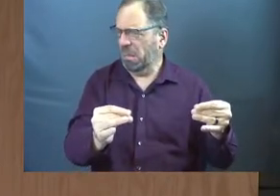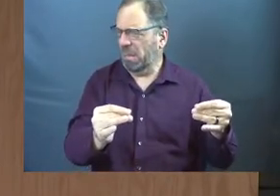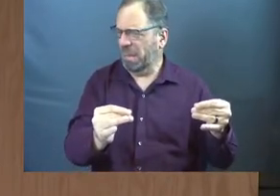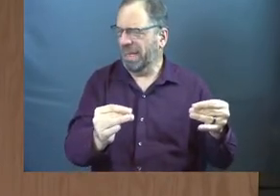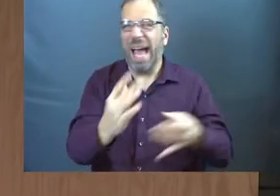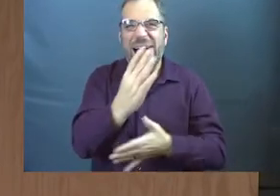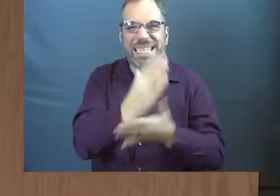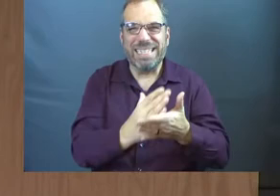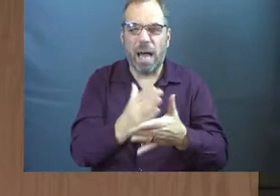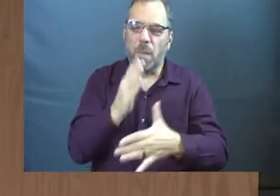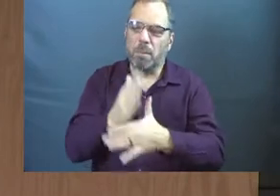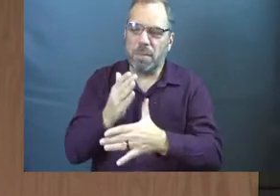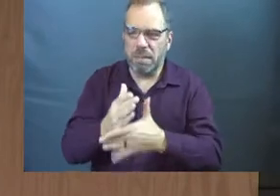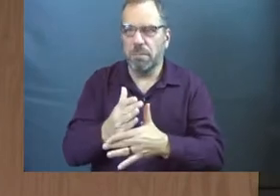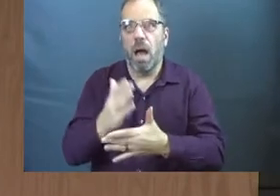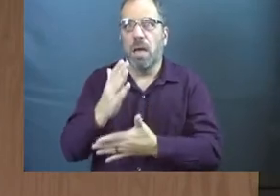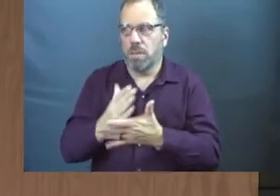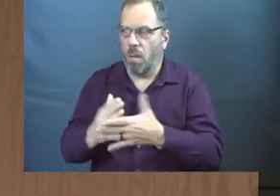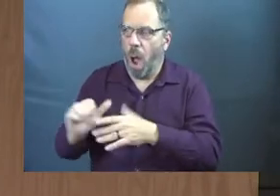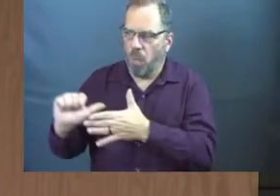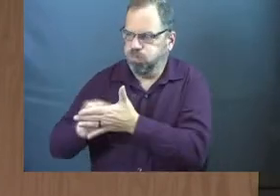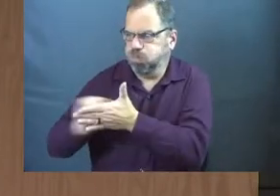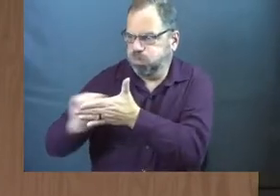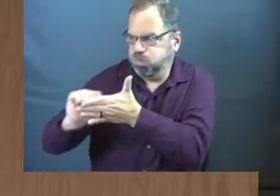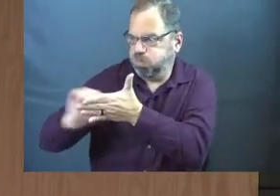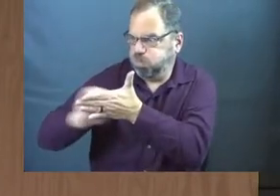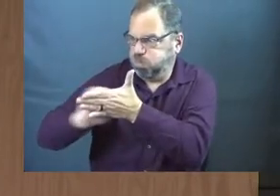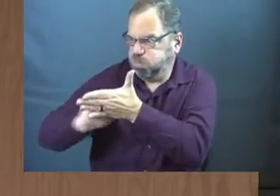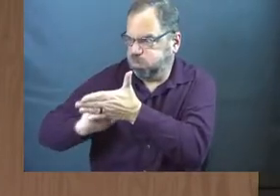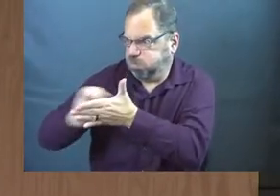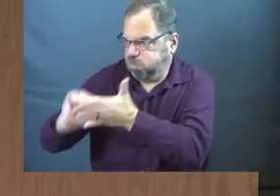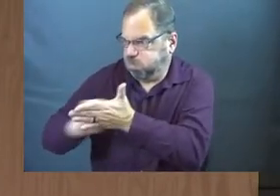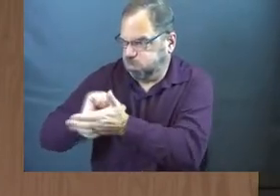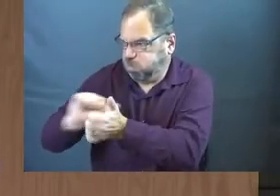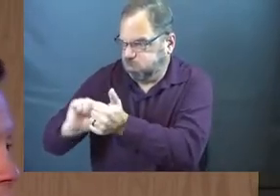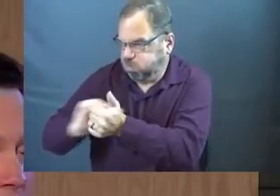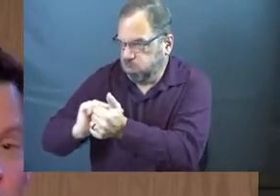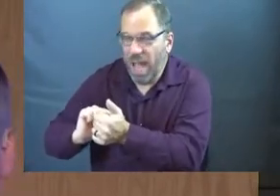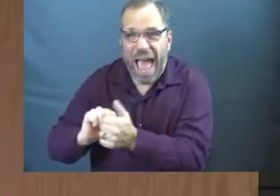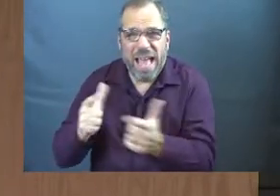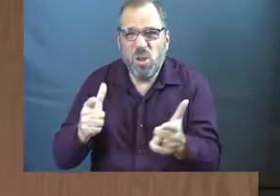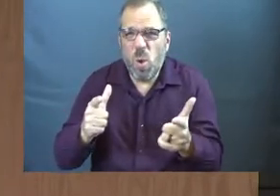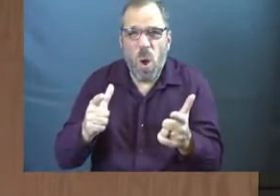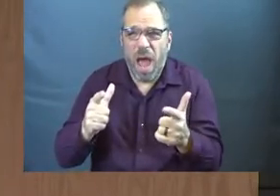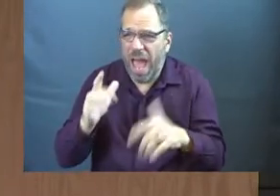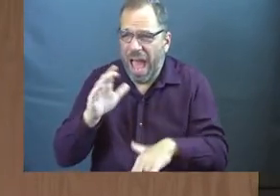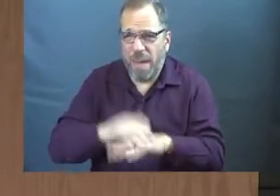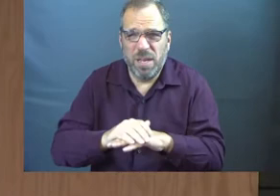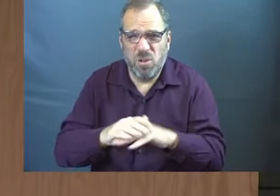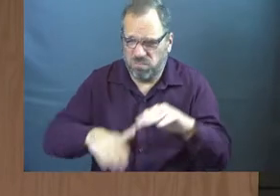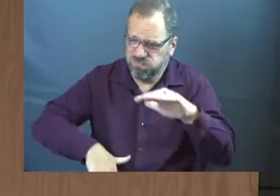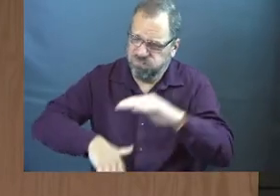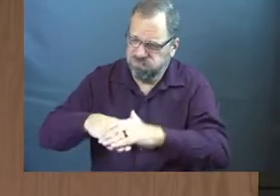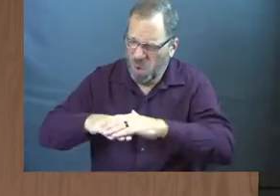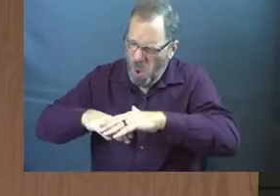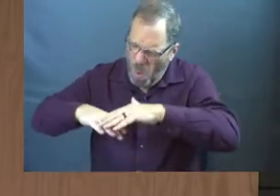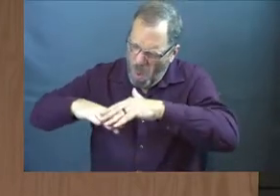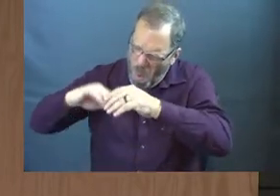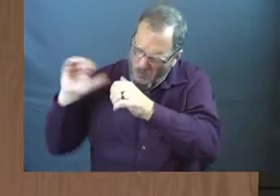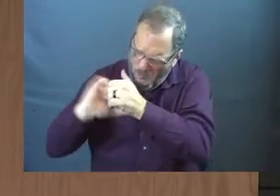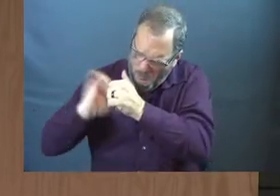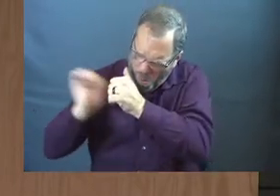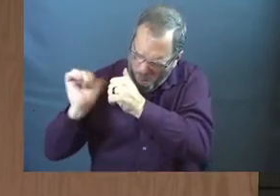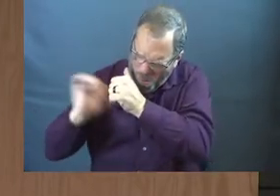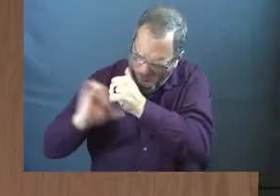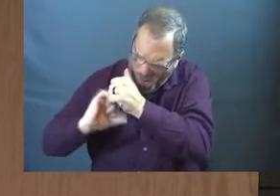Right? Certain things are medium RPMs. Certain things are super high RPMs. And they're so high. You go to max RPM sometimes and some